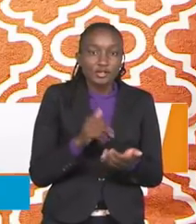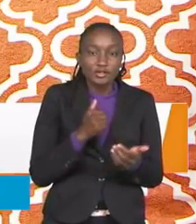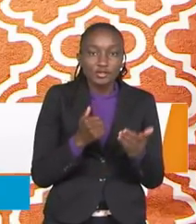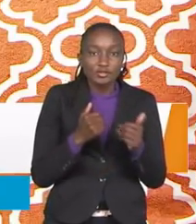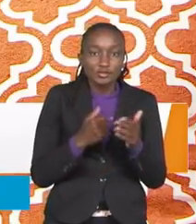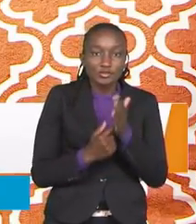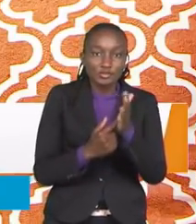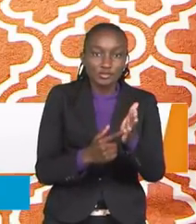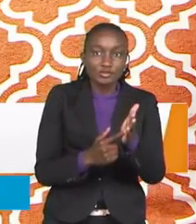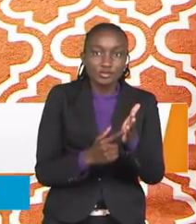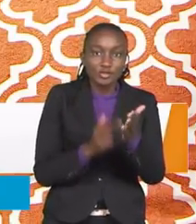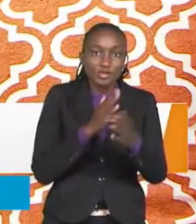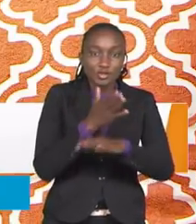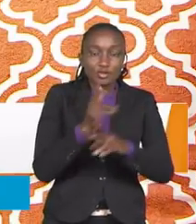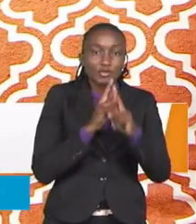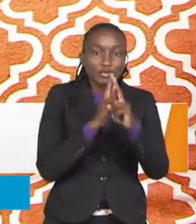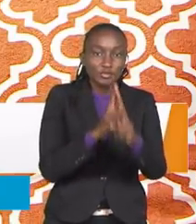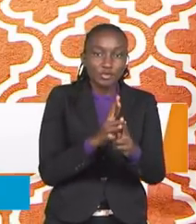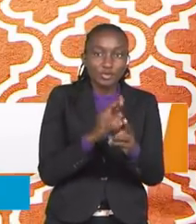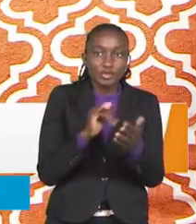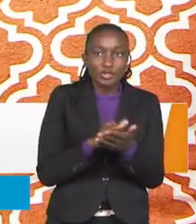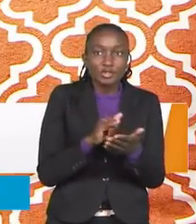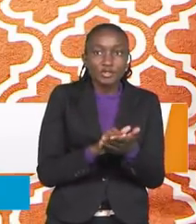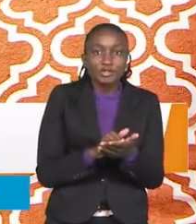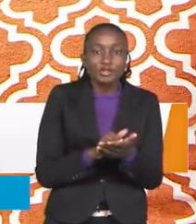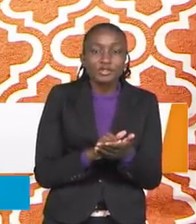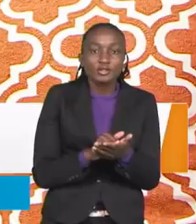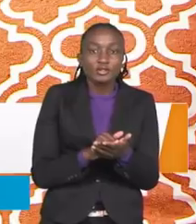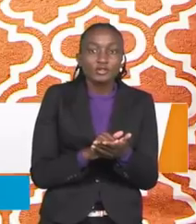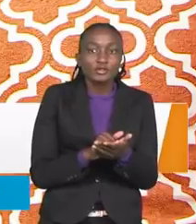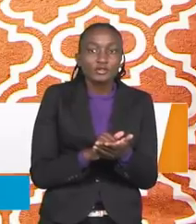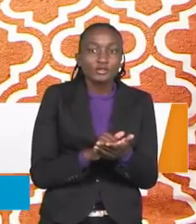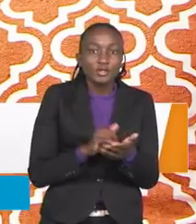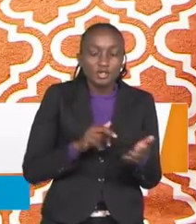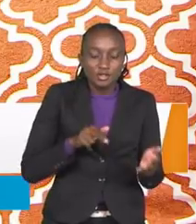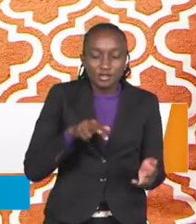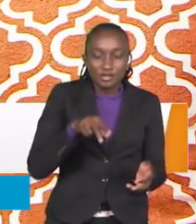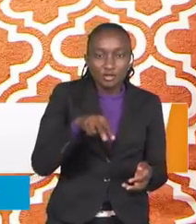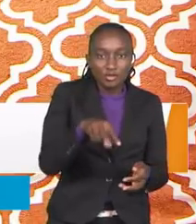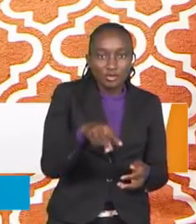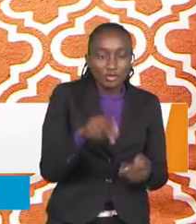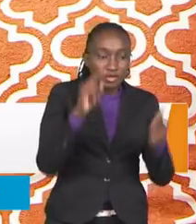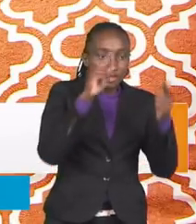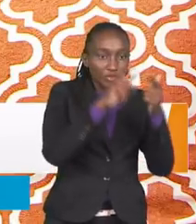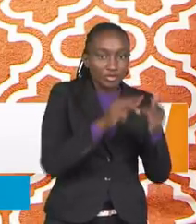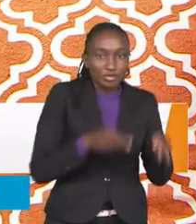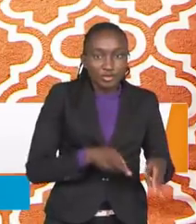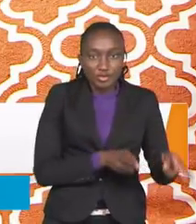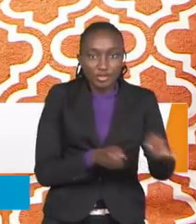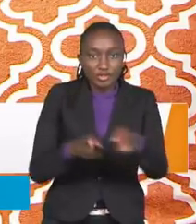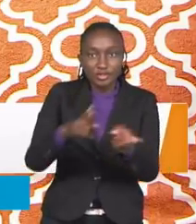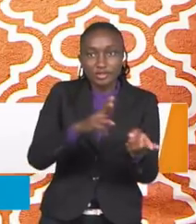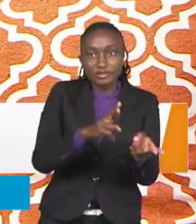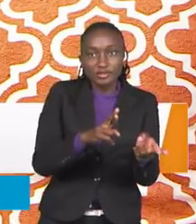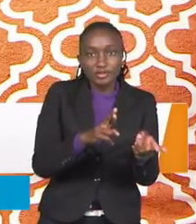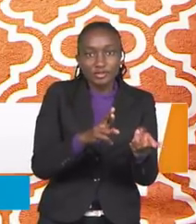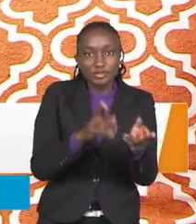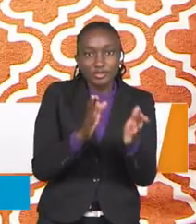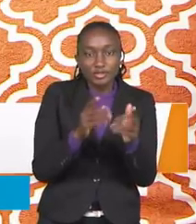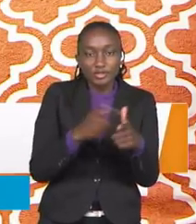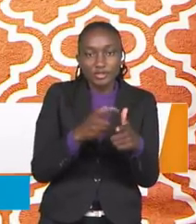estimated through statistics that they run, or rather they walk to the river and